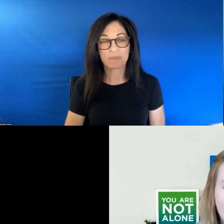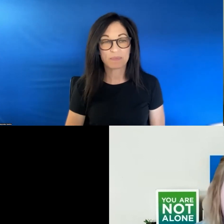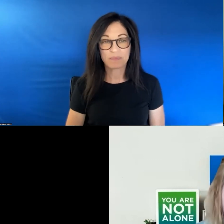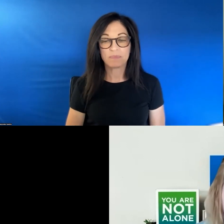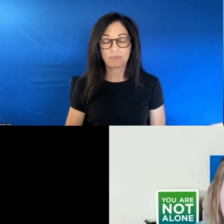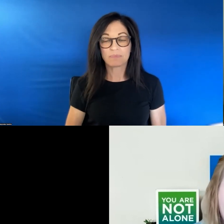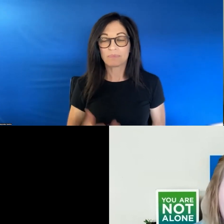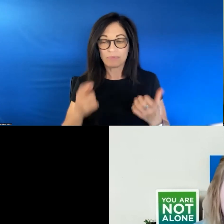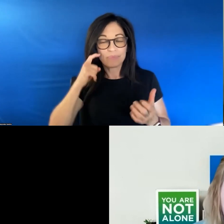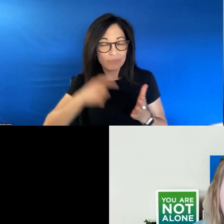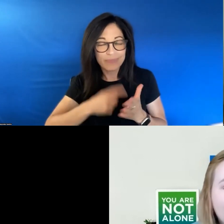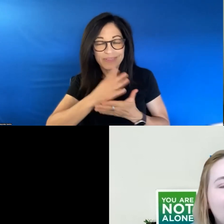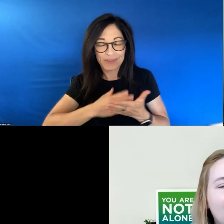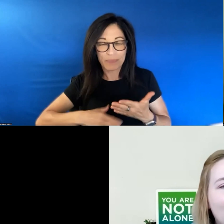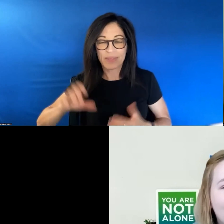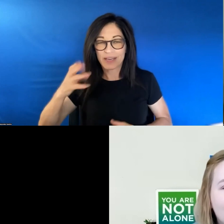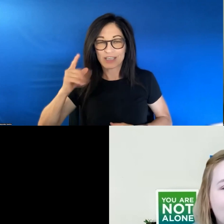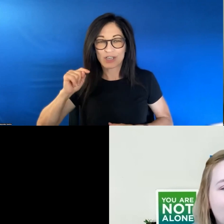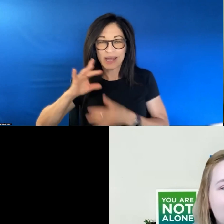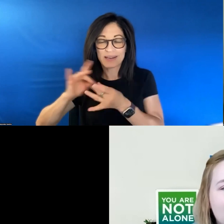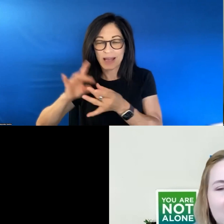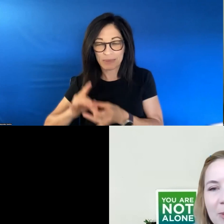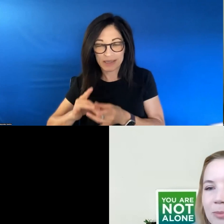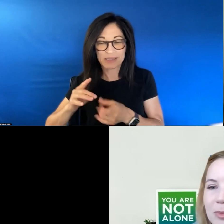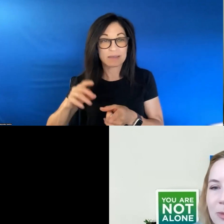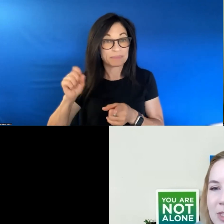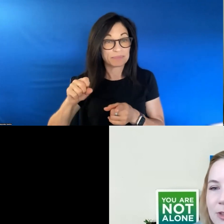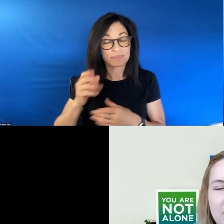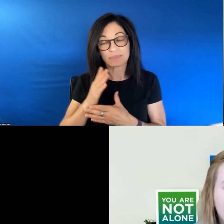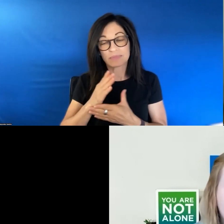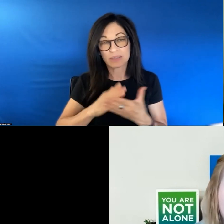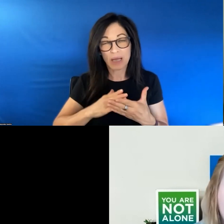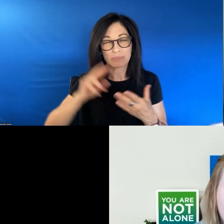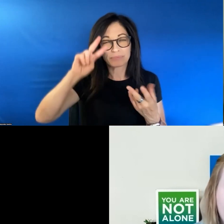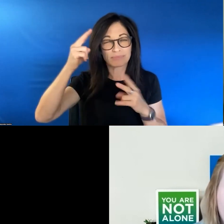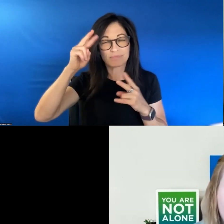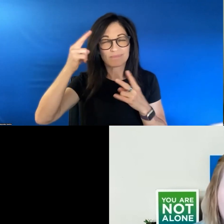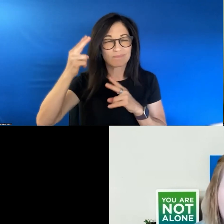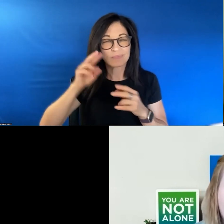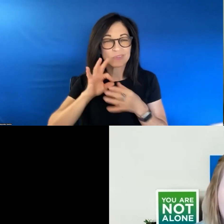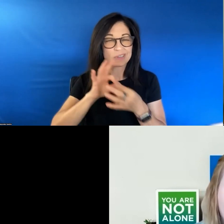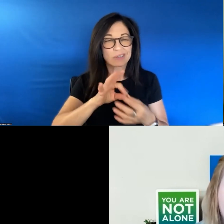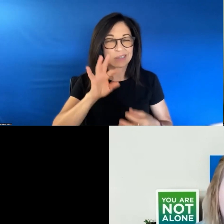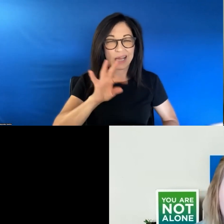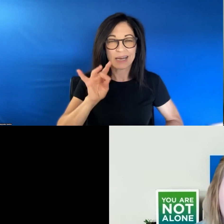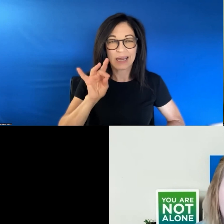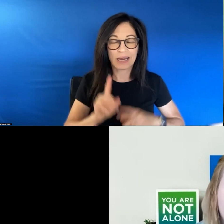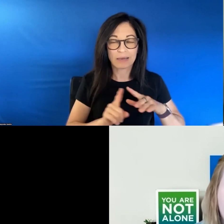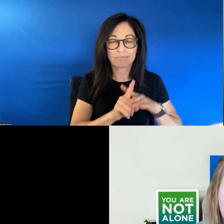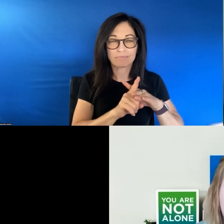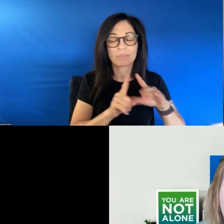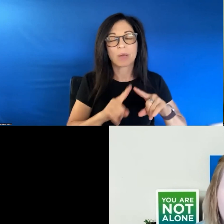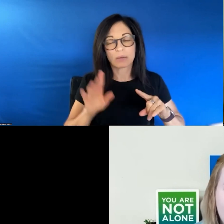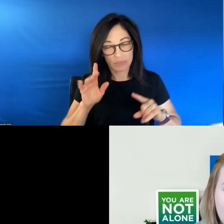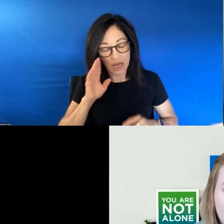the chat in the chat box about there is some, misunderstandings about 988 cropping up, but, I know that